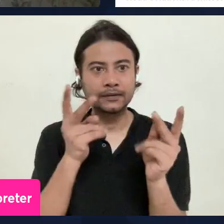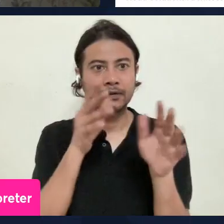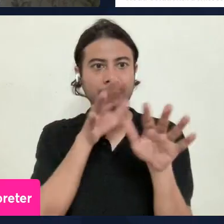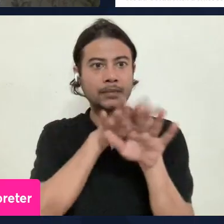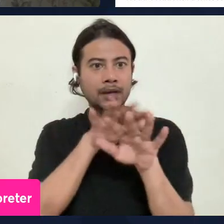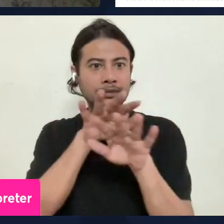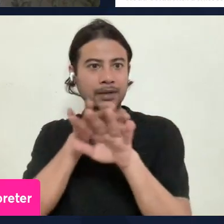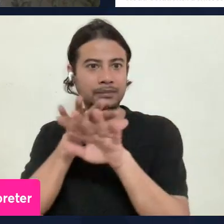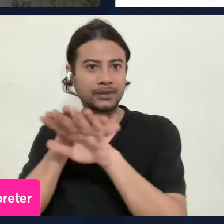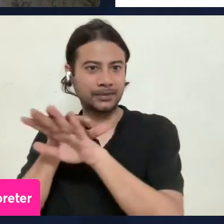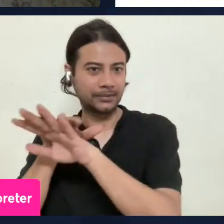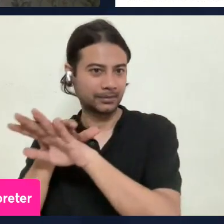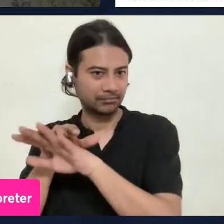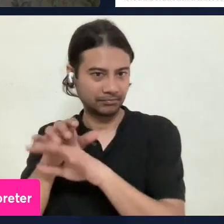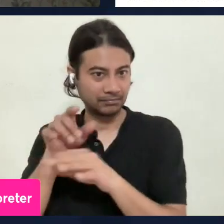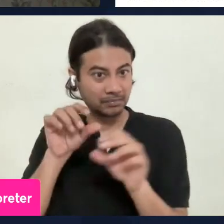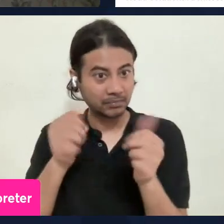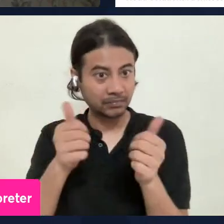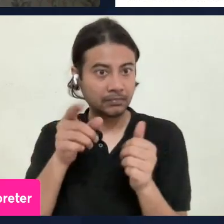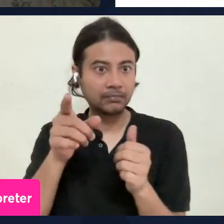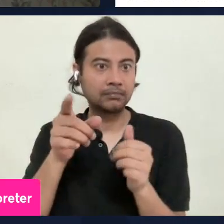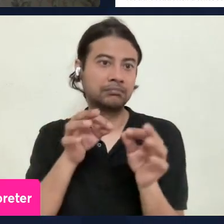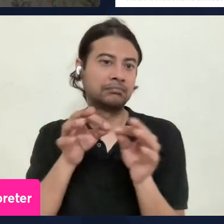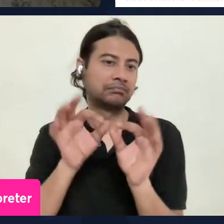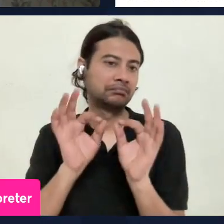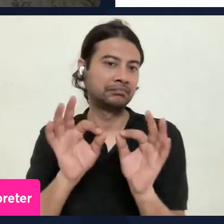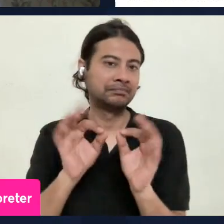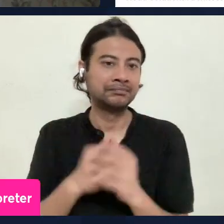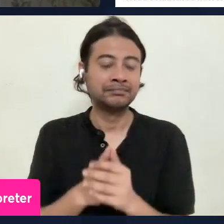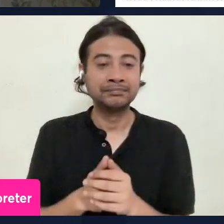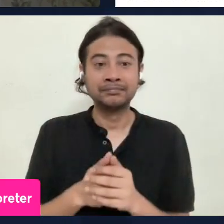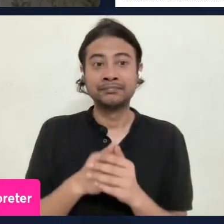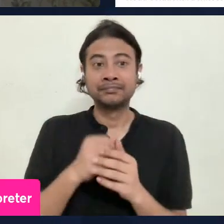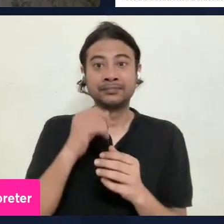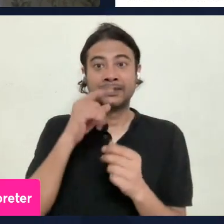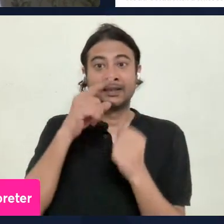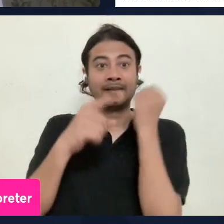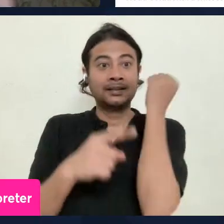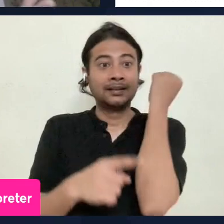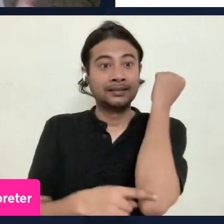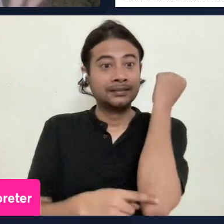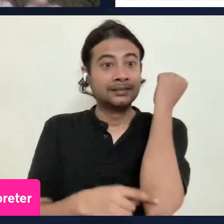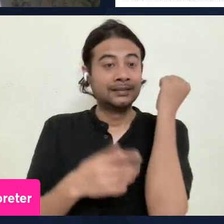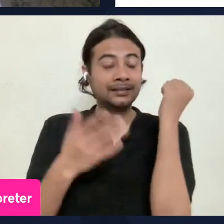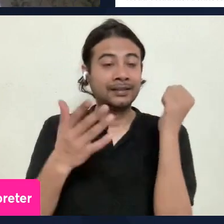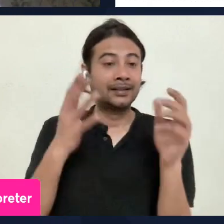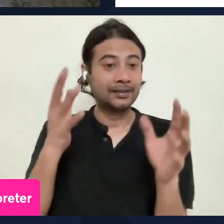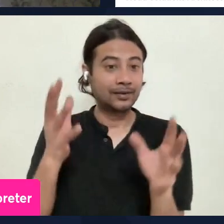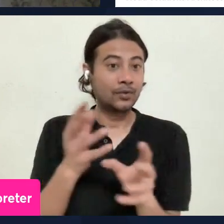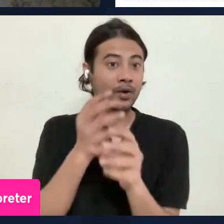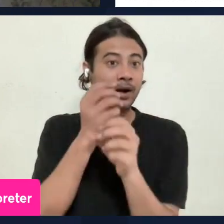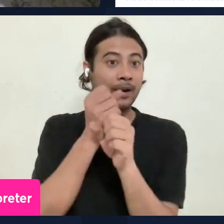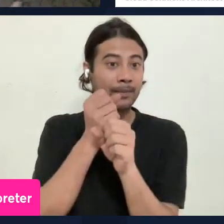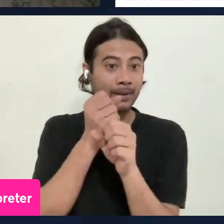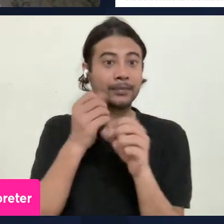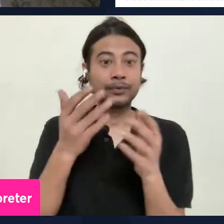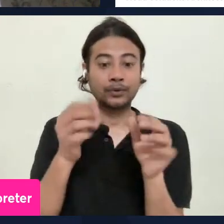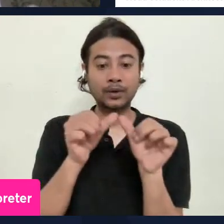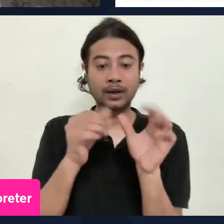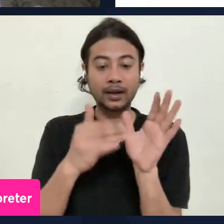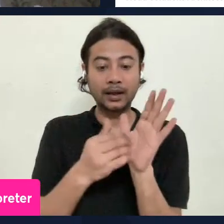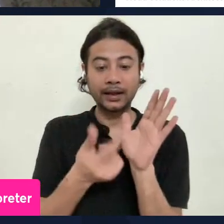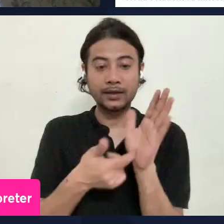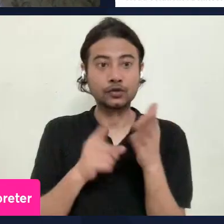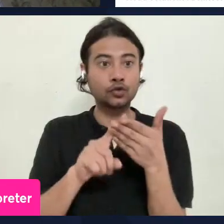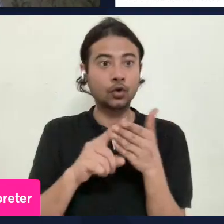Finally, as we sort of wrap up the podcast, we have done a brief of what Azure NetApp Files is. We have